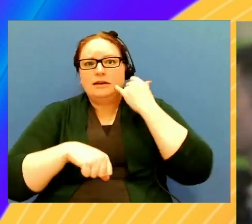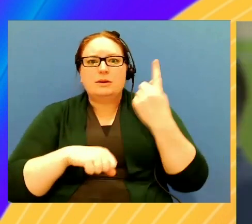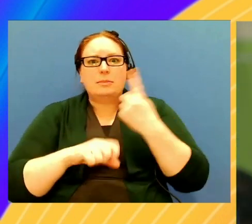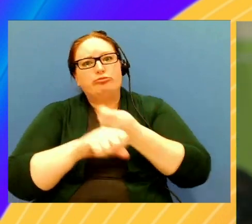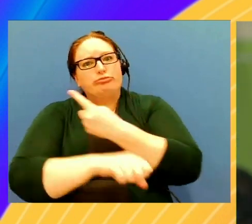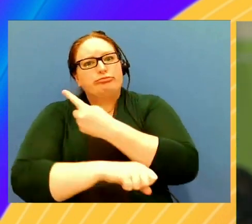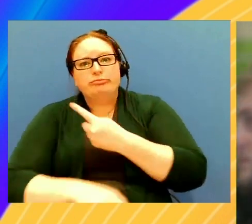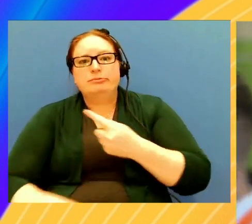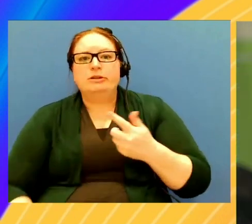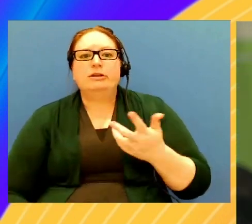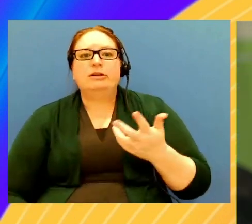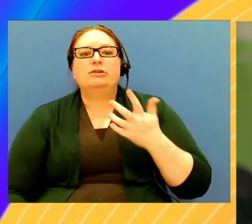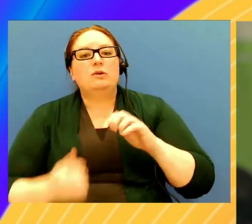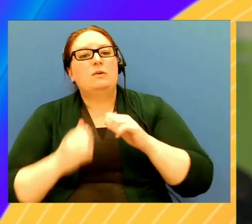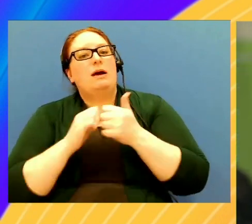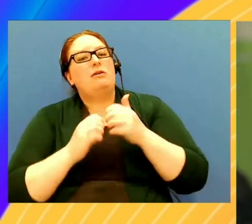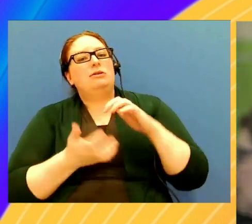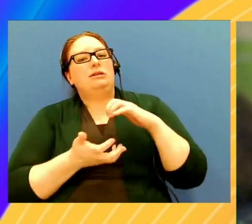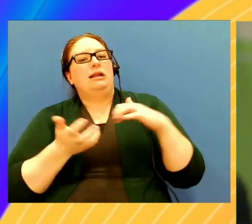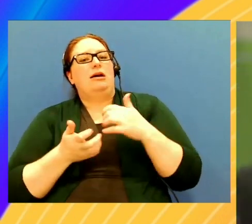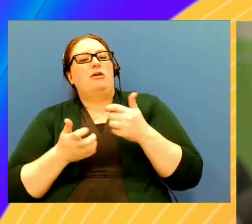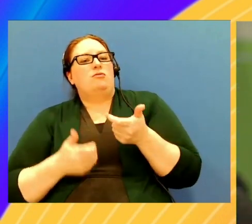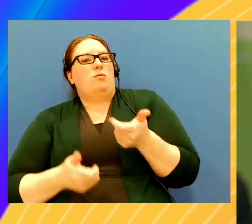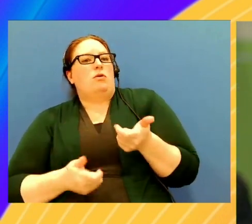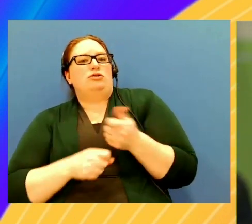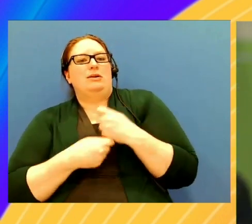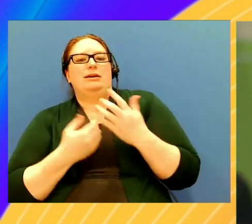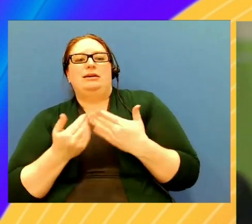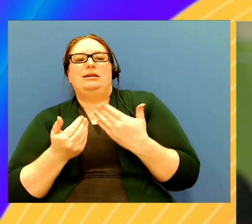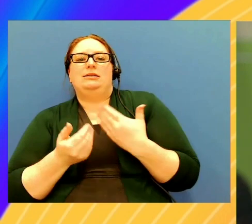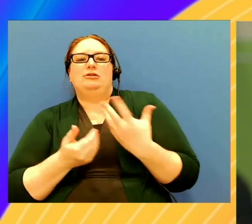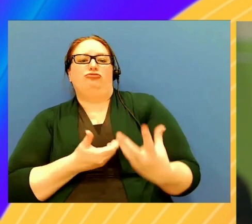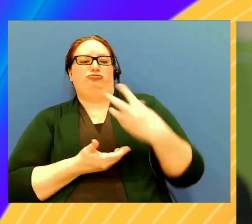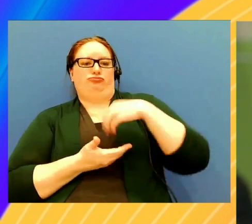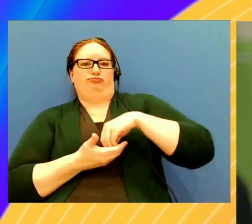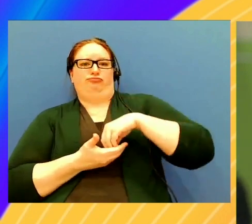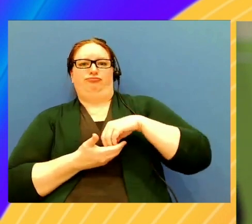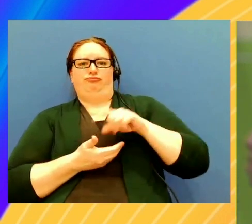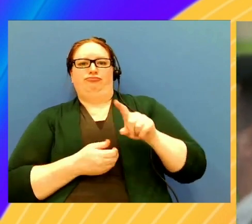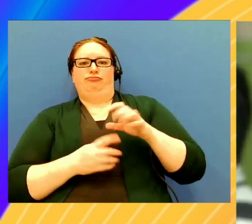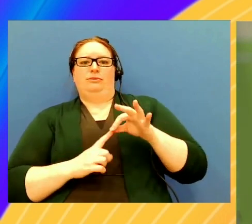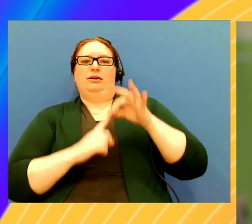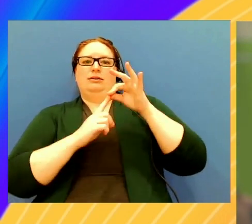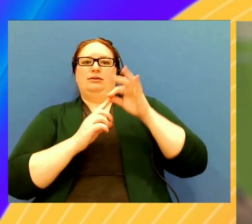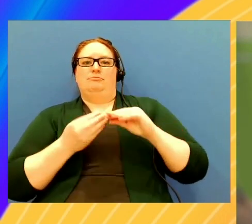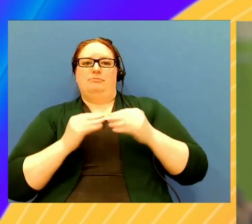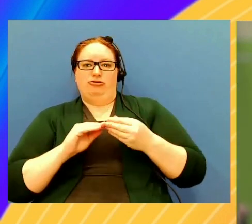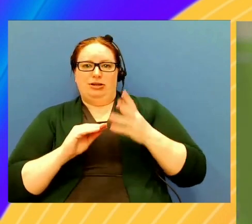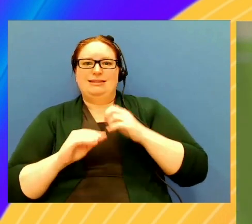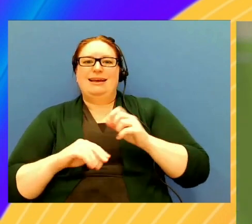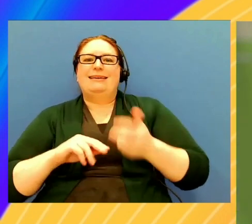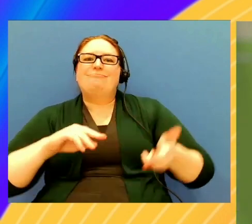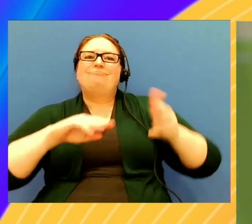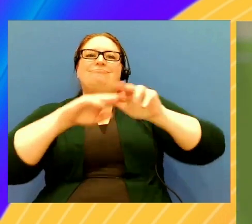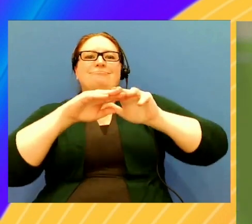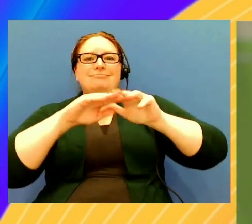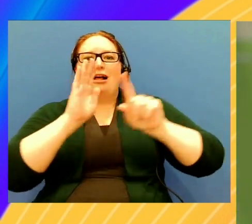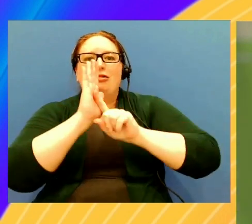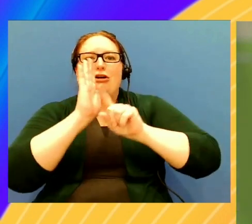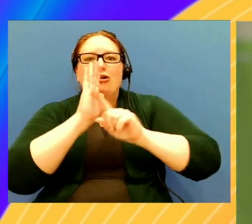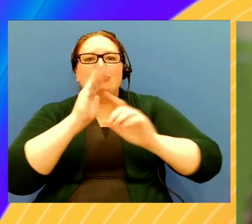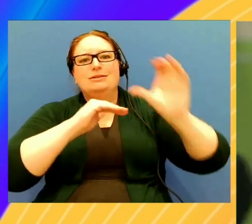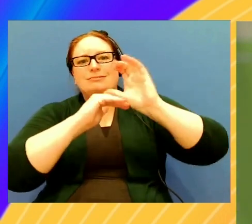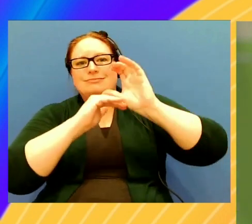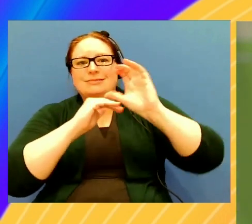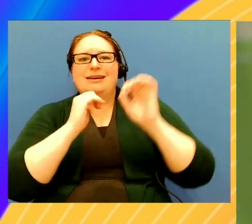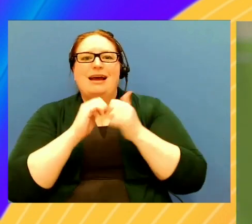show how Cloudwatch makes it easy to consume these custom metrics, build alarms on top of custom metrics, and how you can further extend this